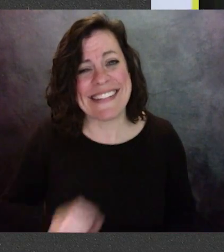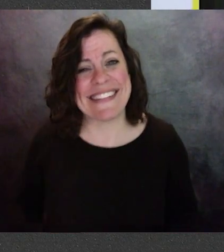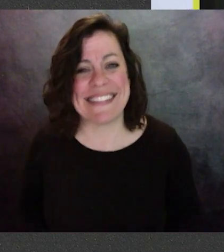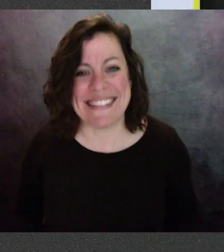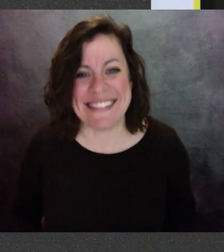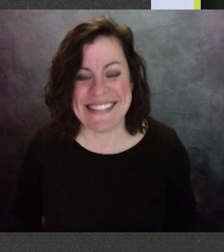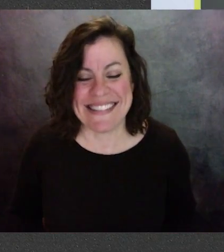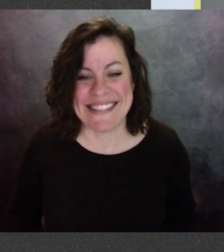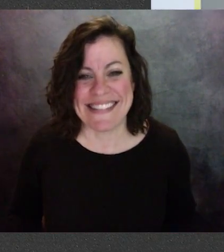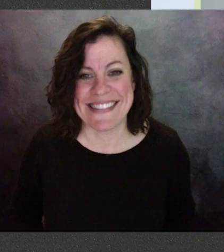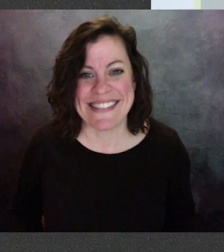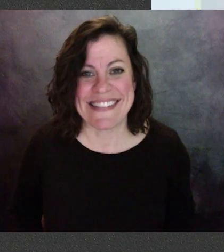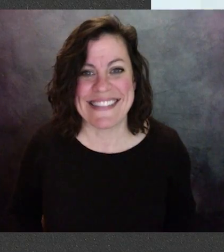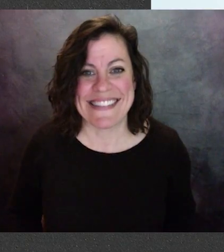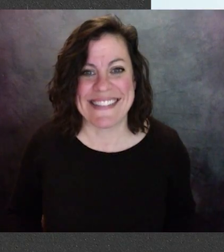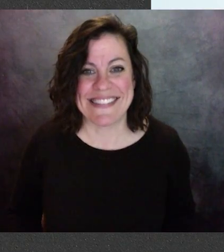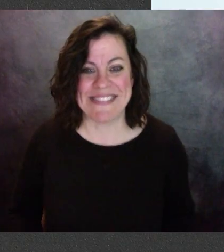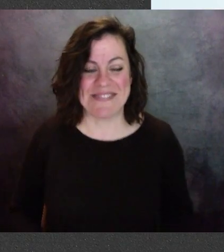can.